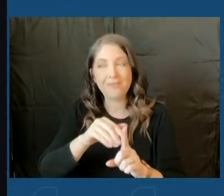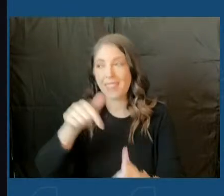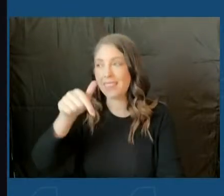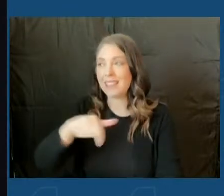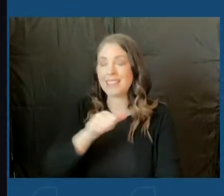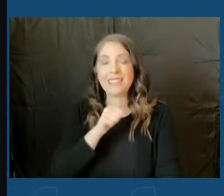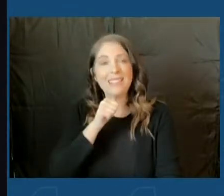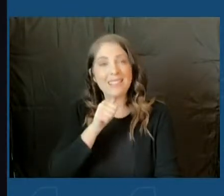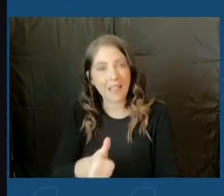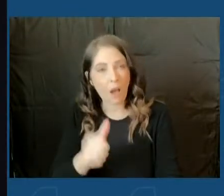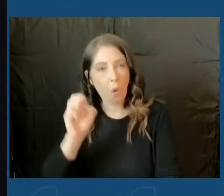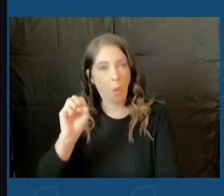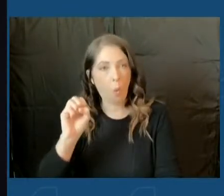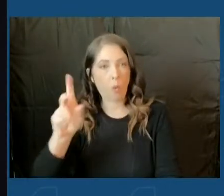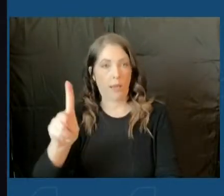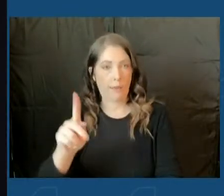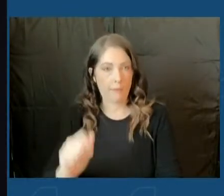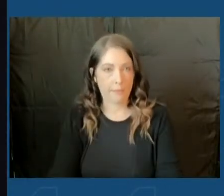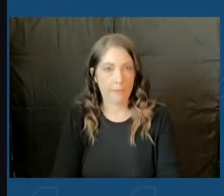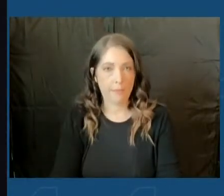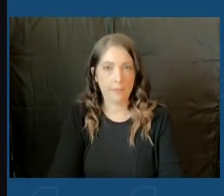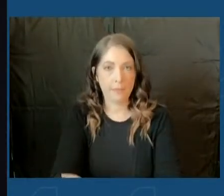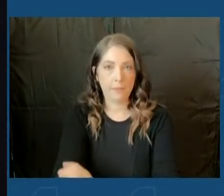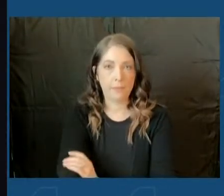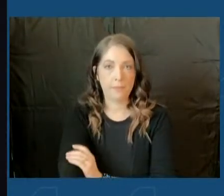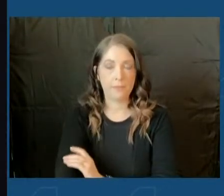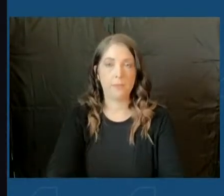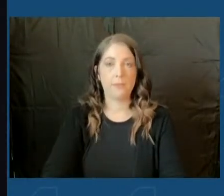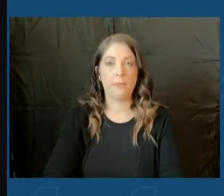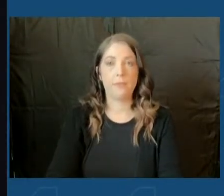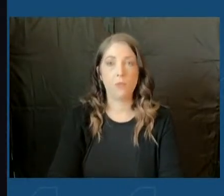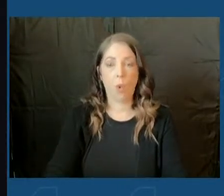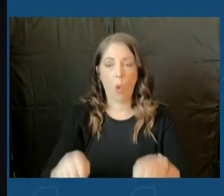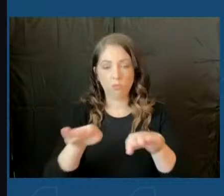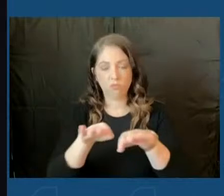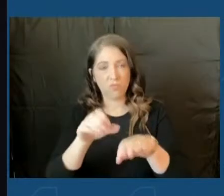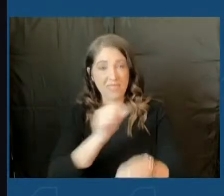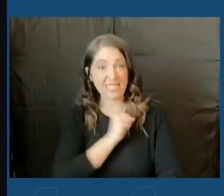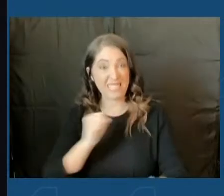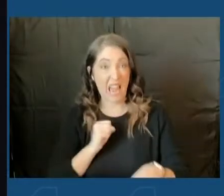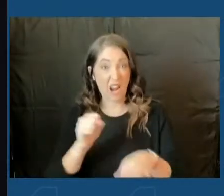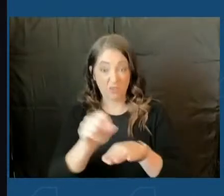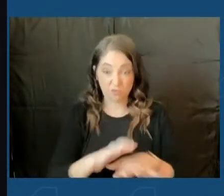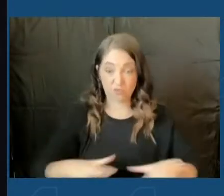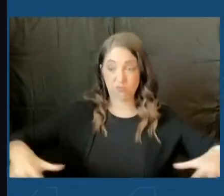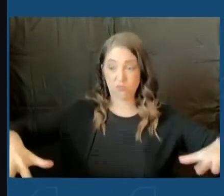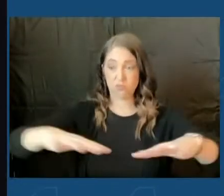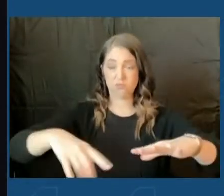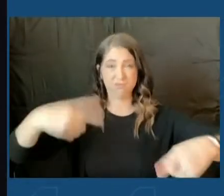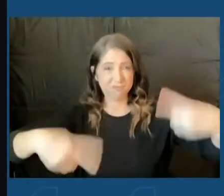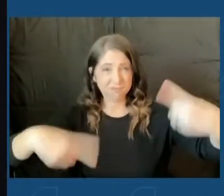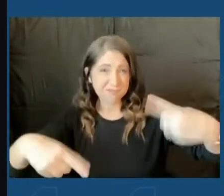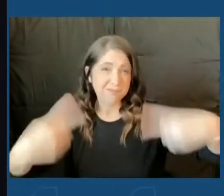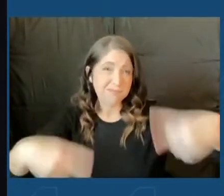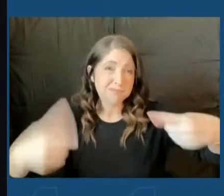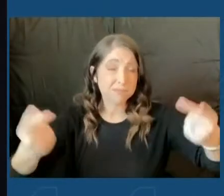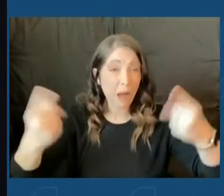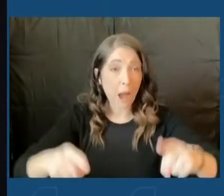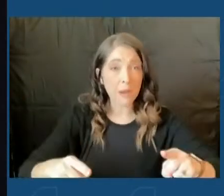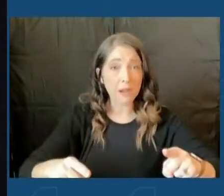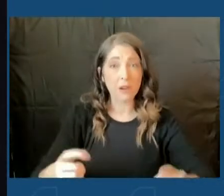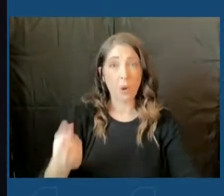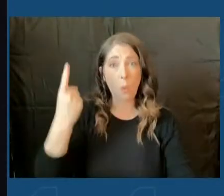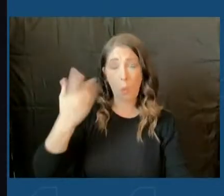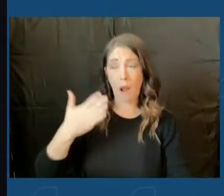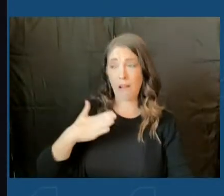okay. On the floor of the Senate, when the debate took place, I mean, one of my colleagues on